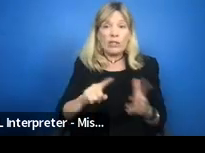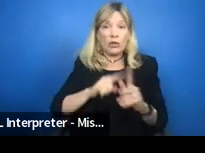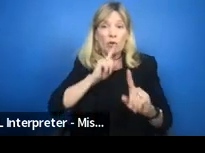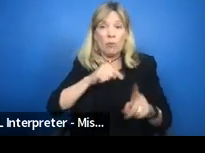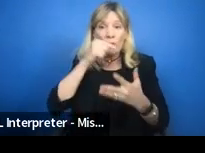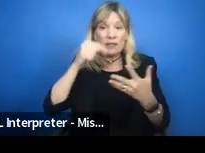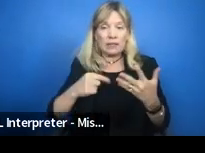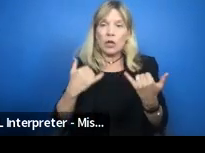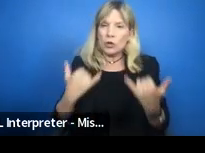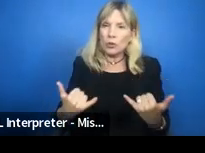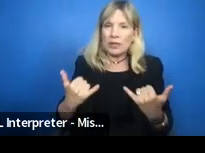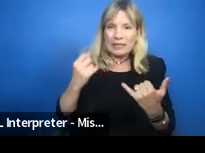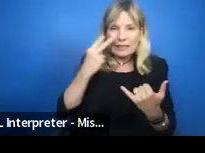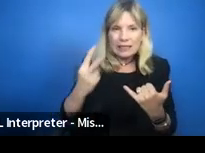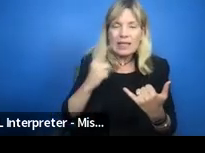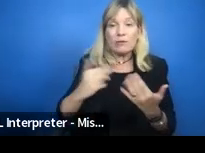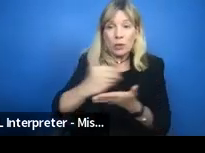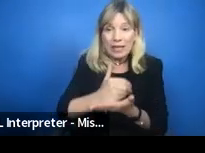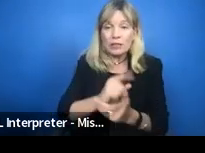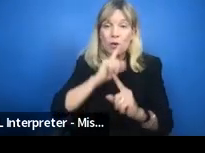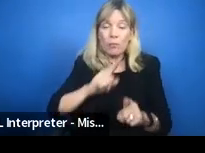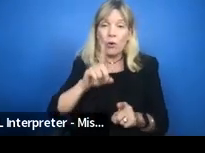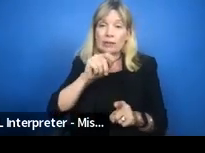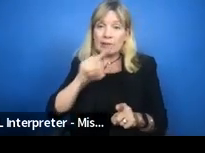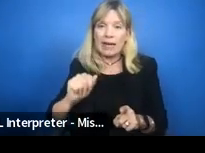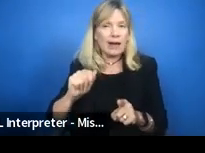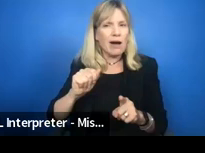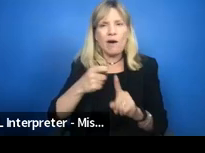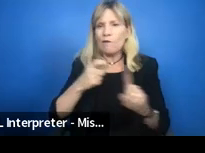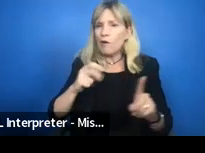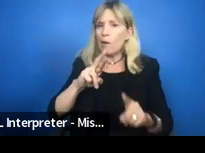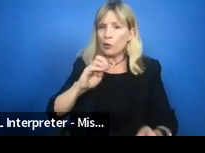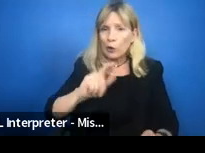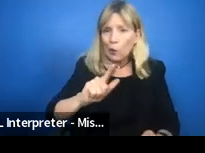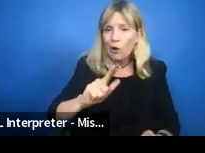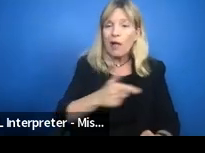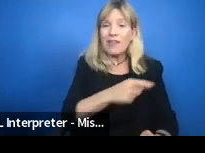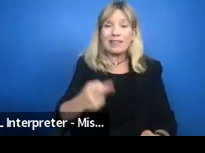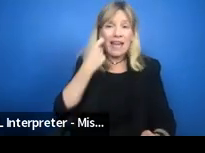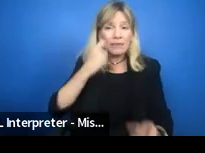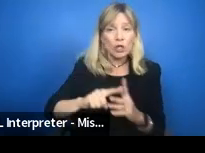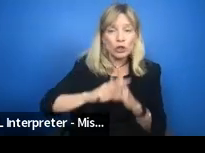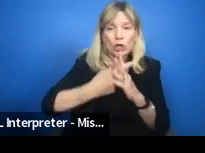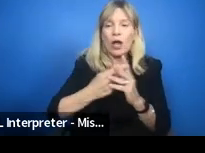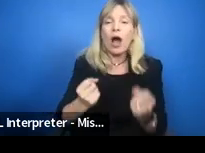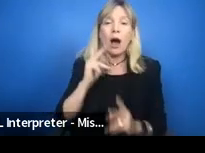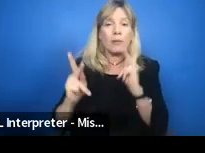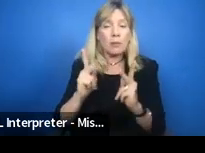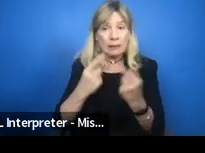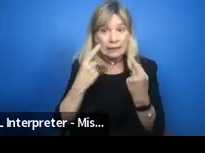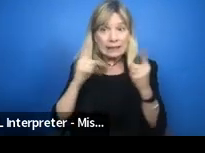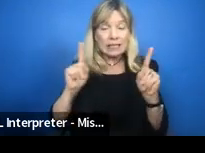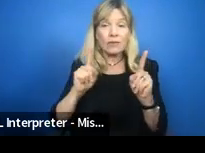You can see they're going to have to collect and report data on anything from renewals that they've initiated, how many folks have been